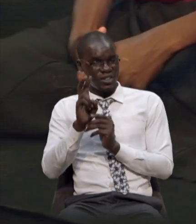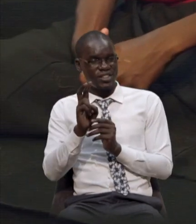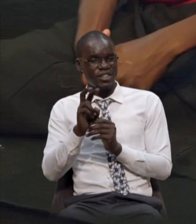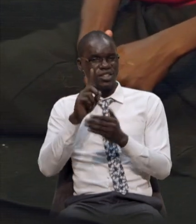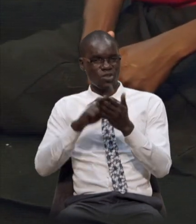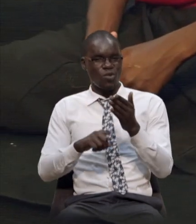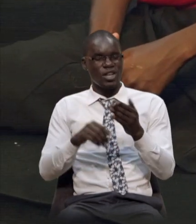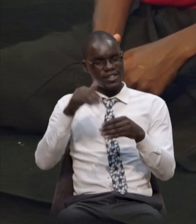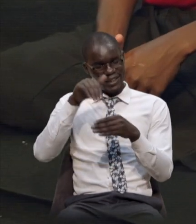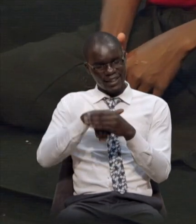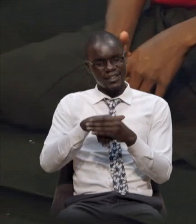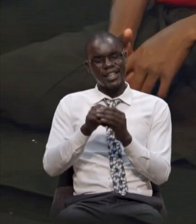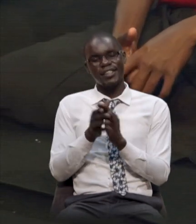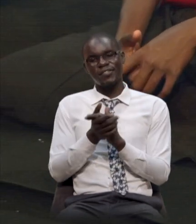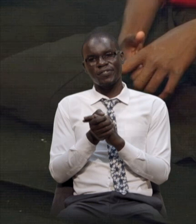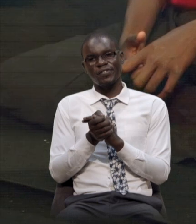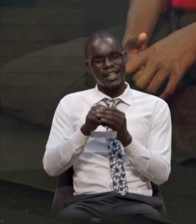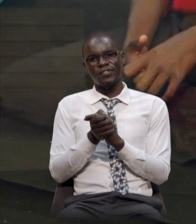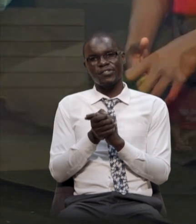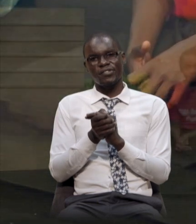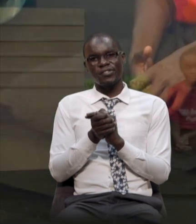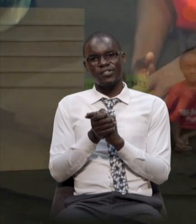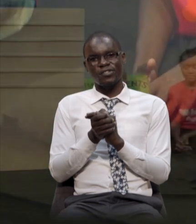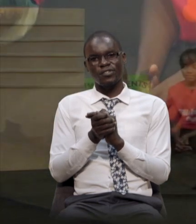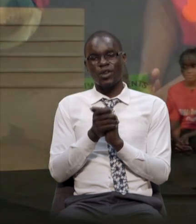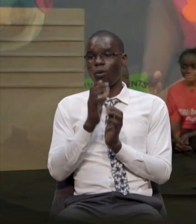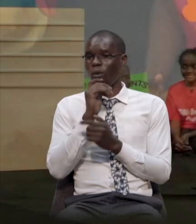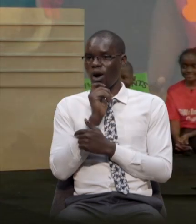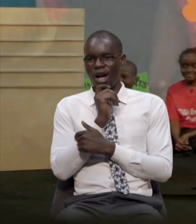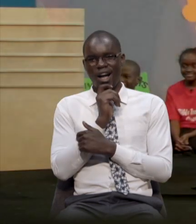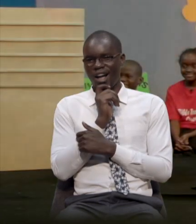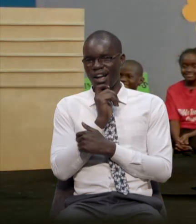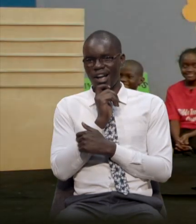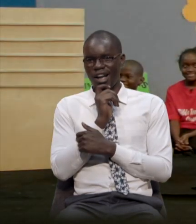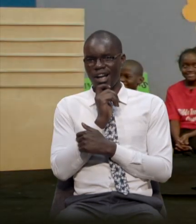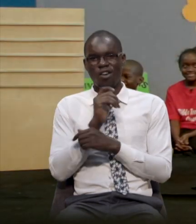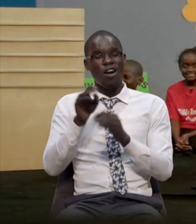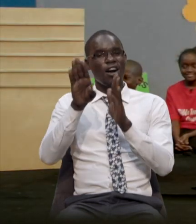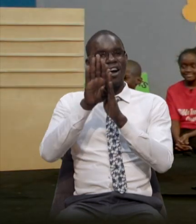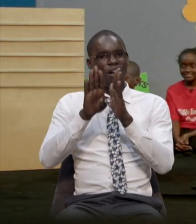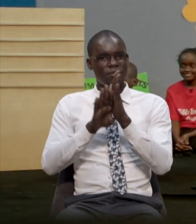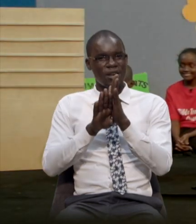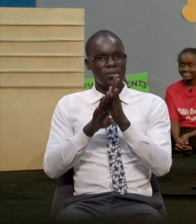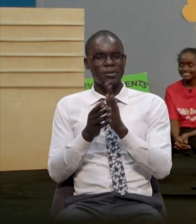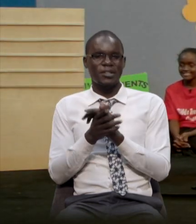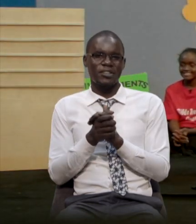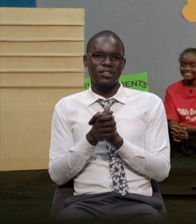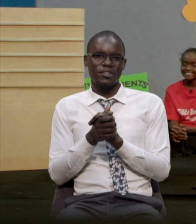treasure that God is preparing for us. Wow! It's a Bible!